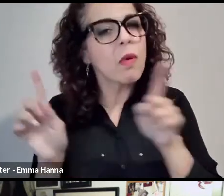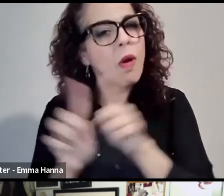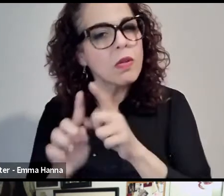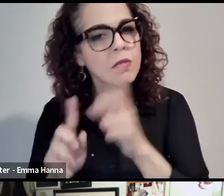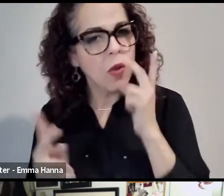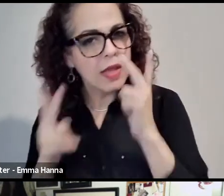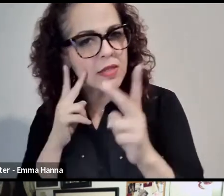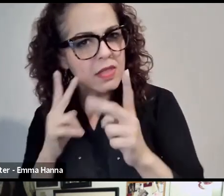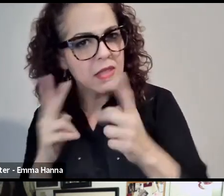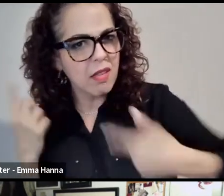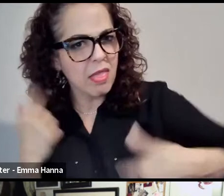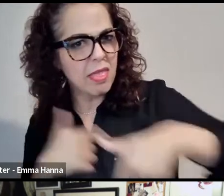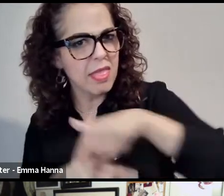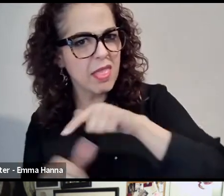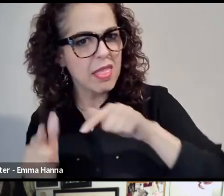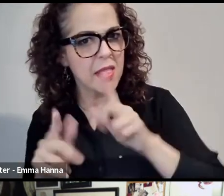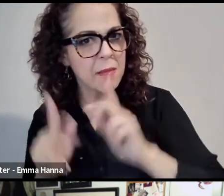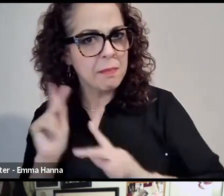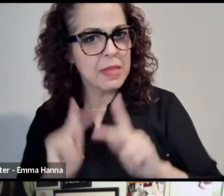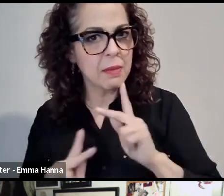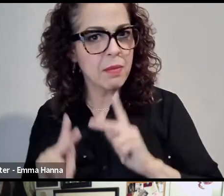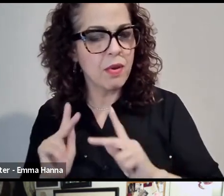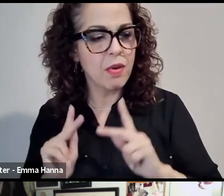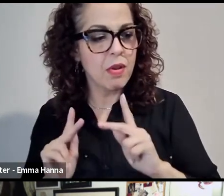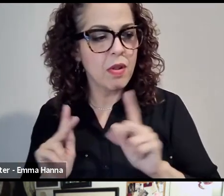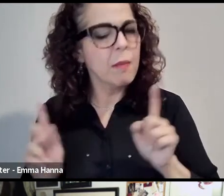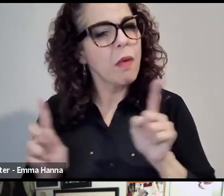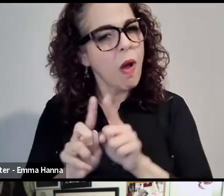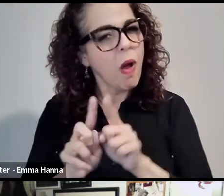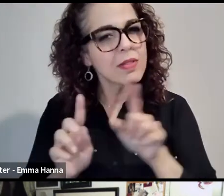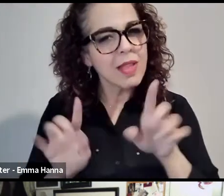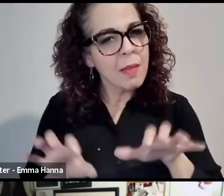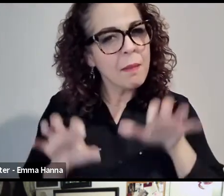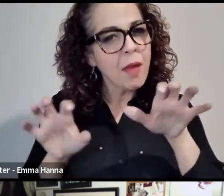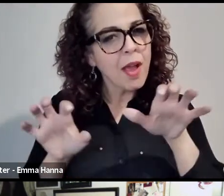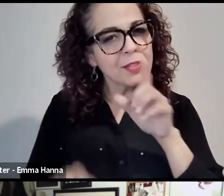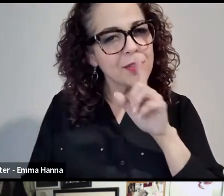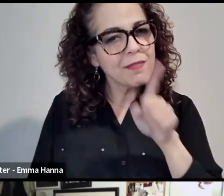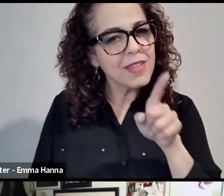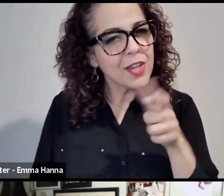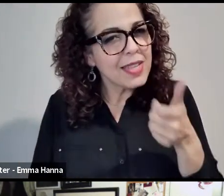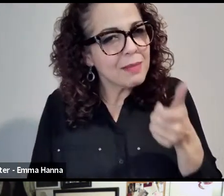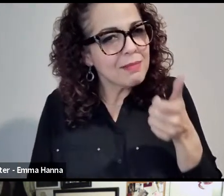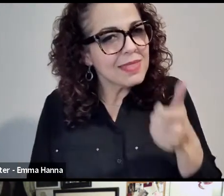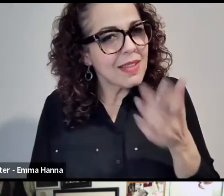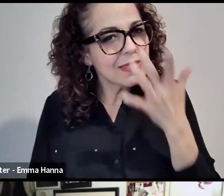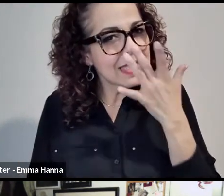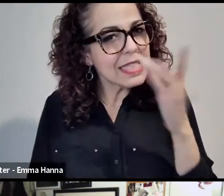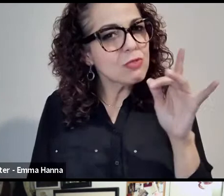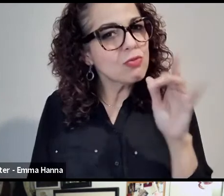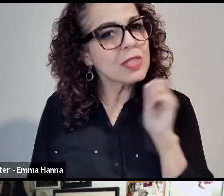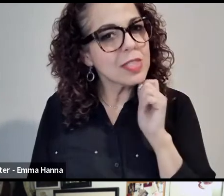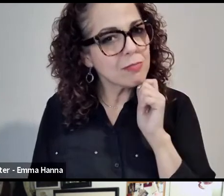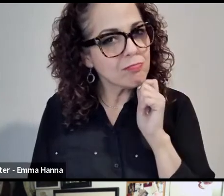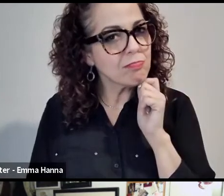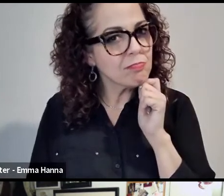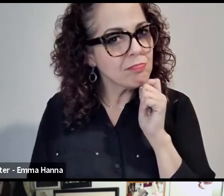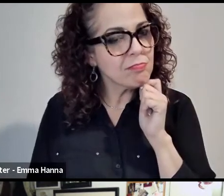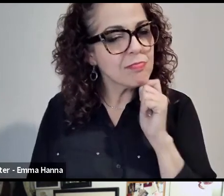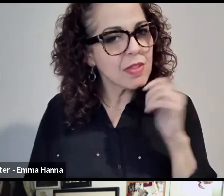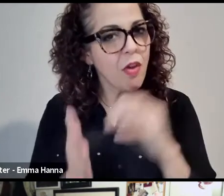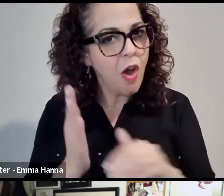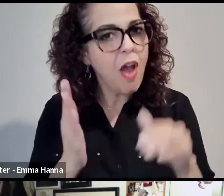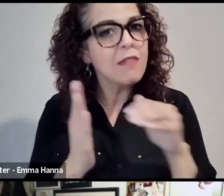people around me, but also that monsters are very interesting. They often open up spaces